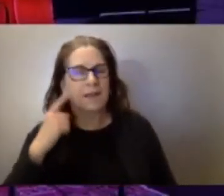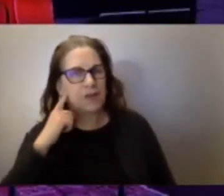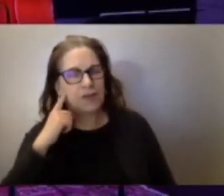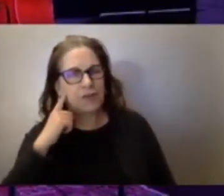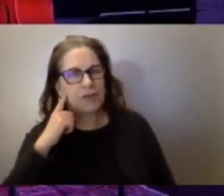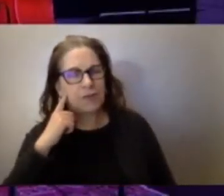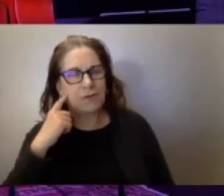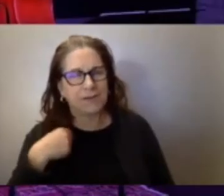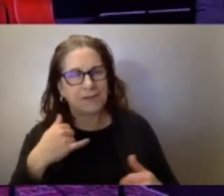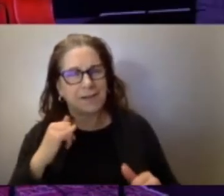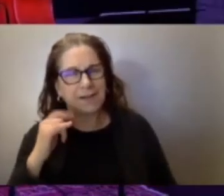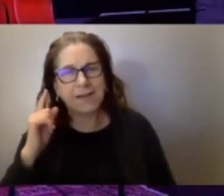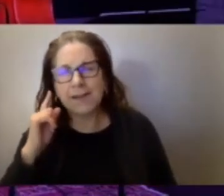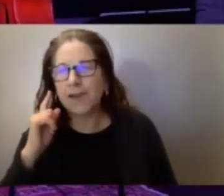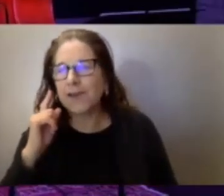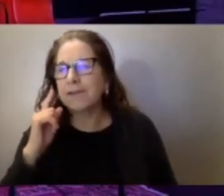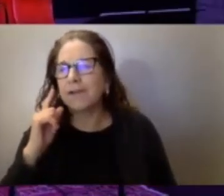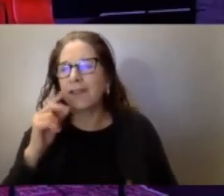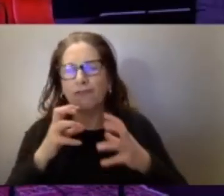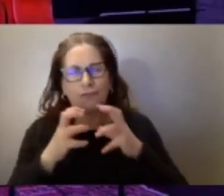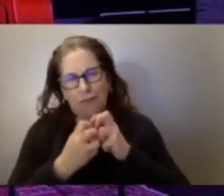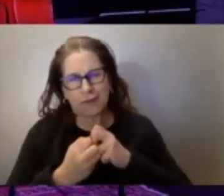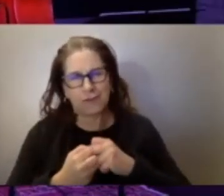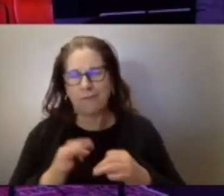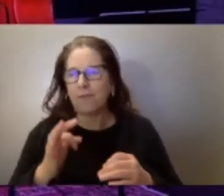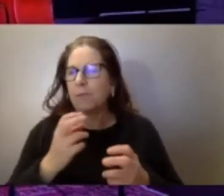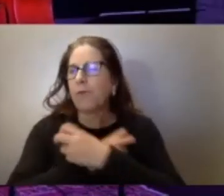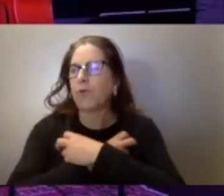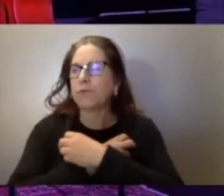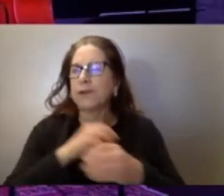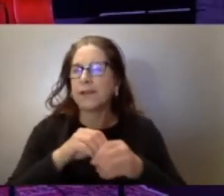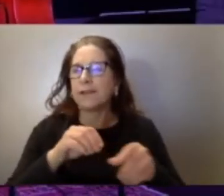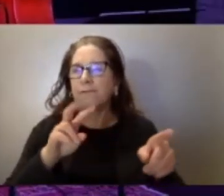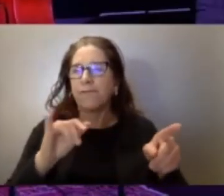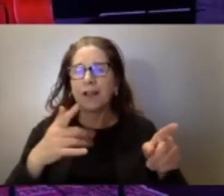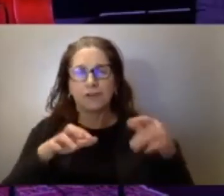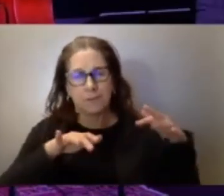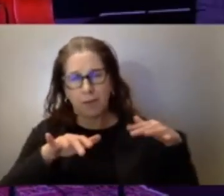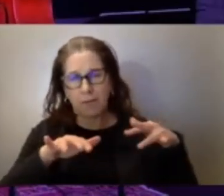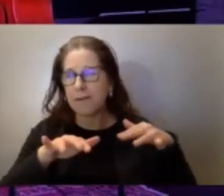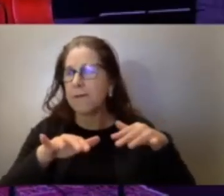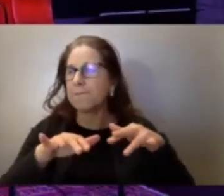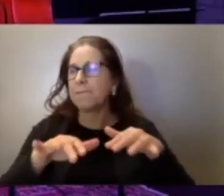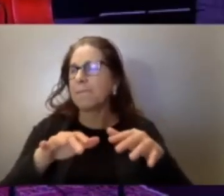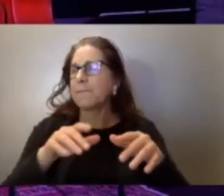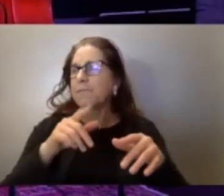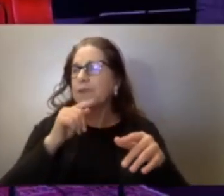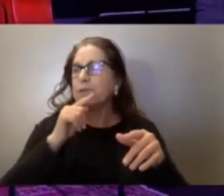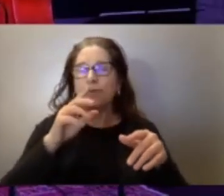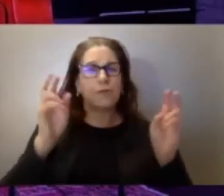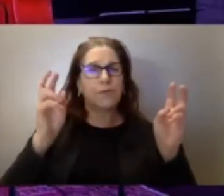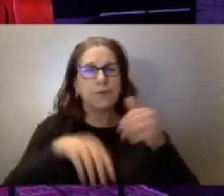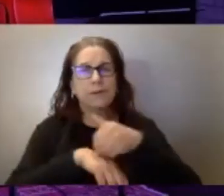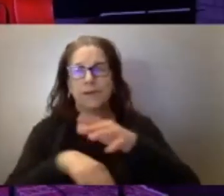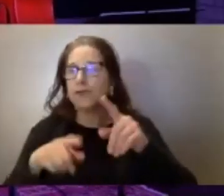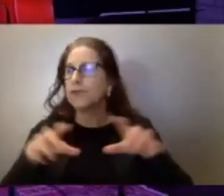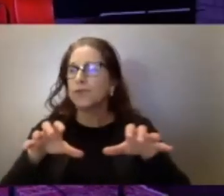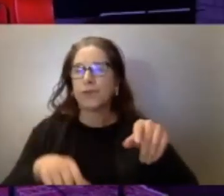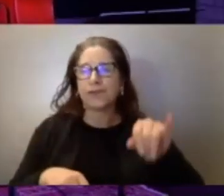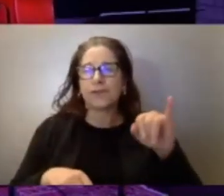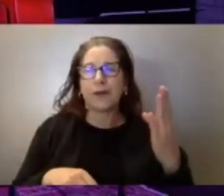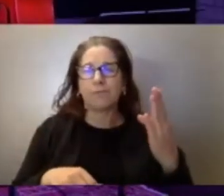hear, I can still hear it. The crunch of bones as the village mob who was sent to do their